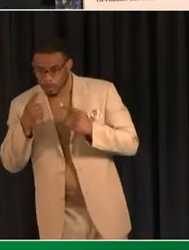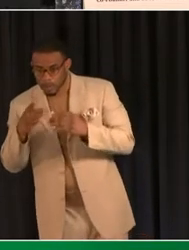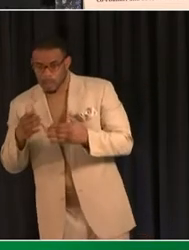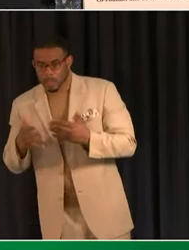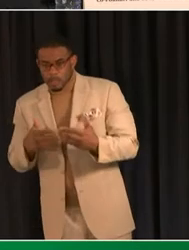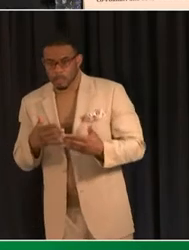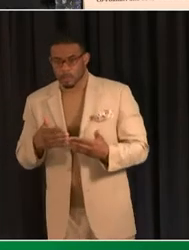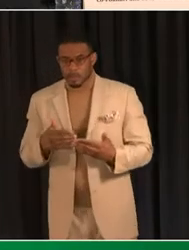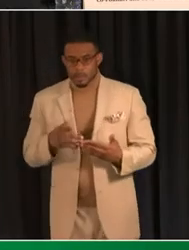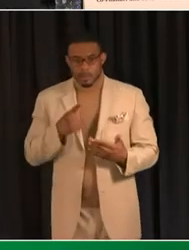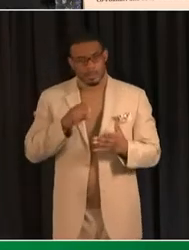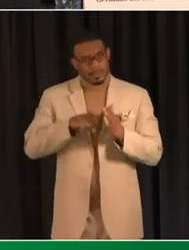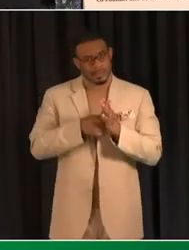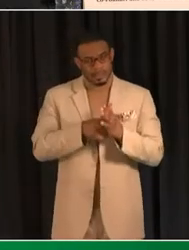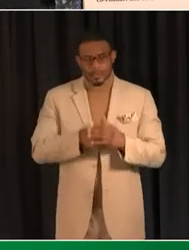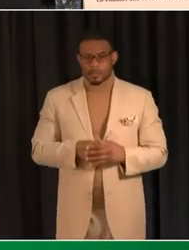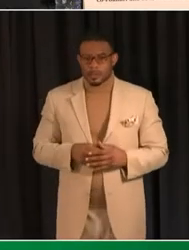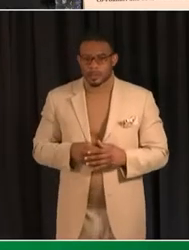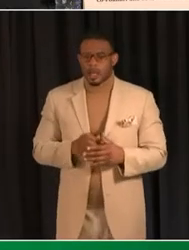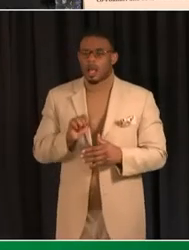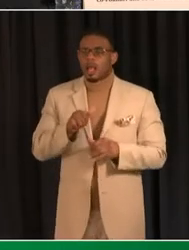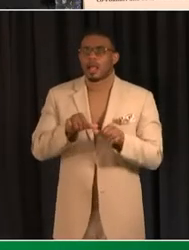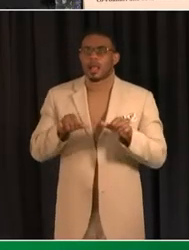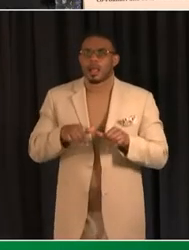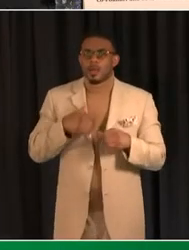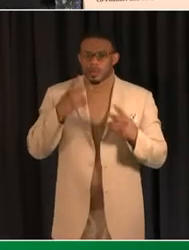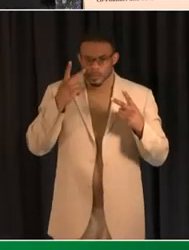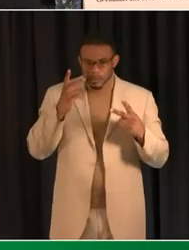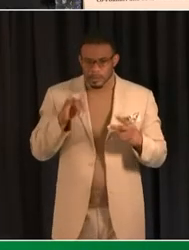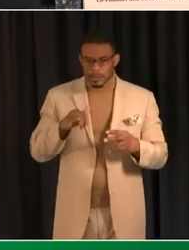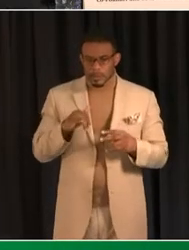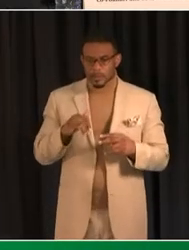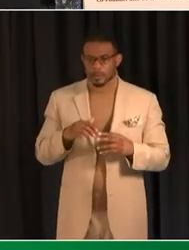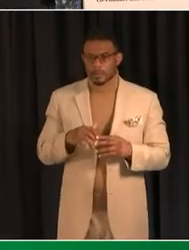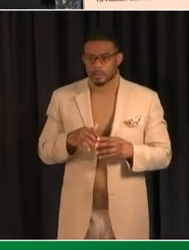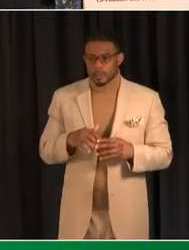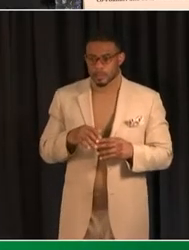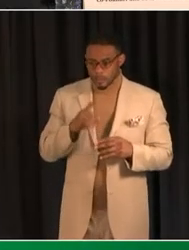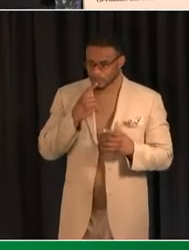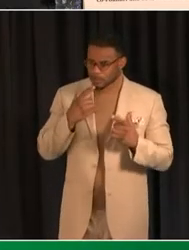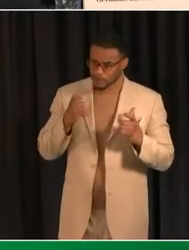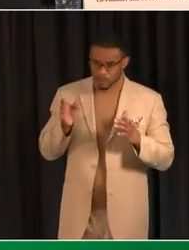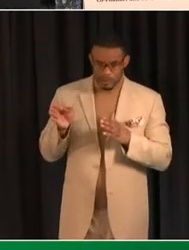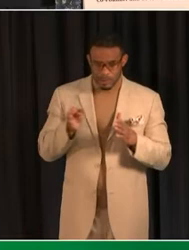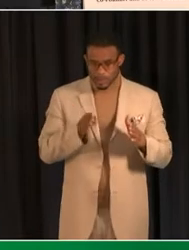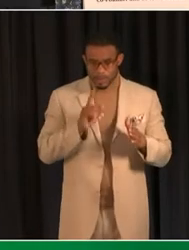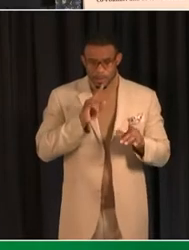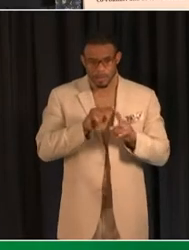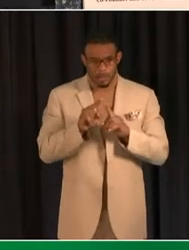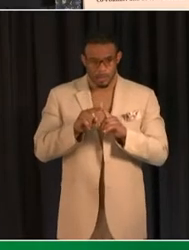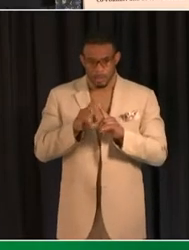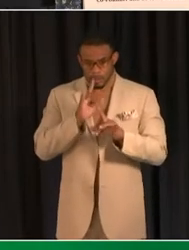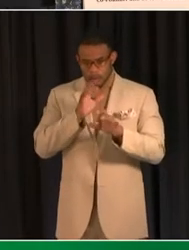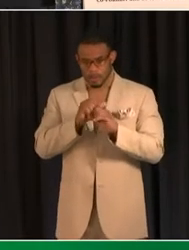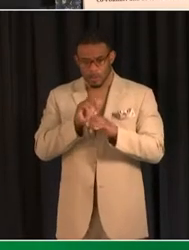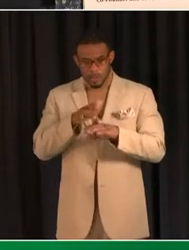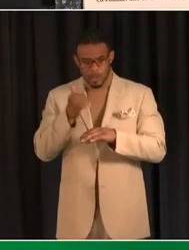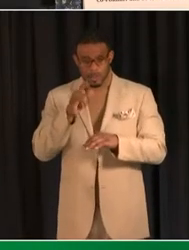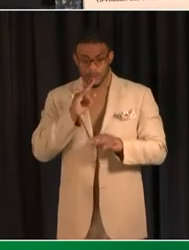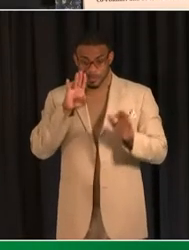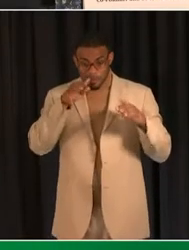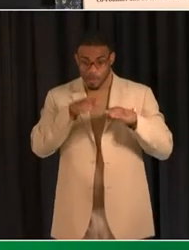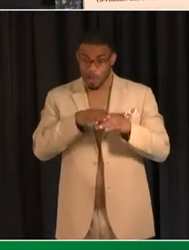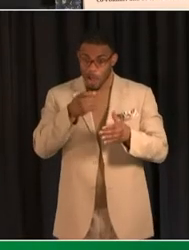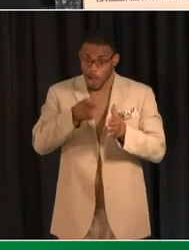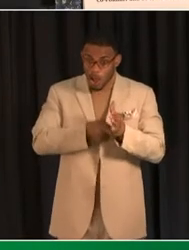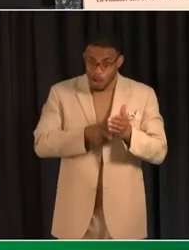be productive is key. Another area that we're seeing that is a huge shift that was also alluded to earlier